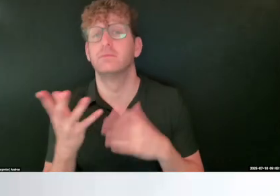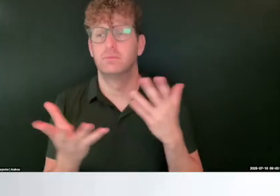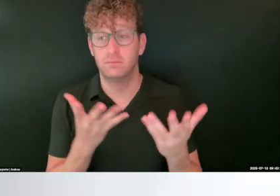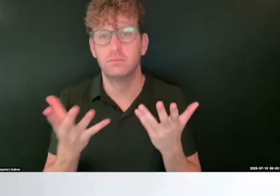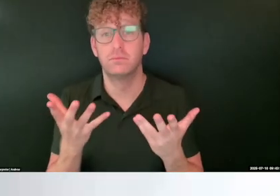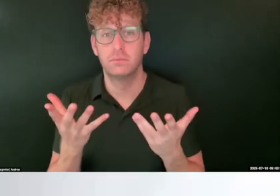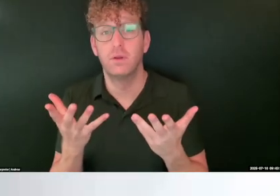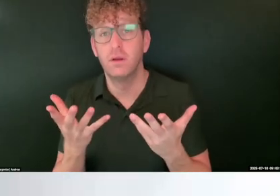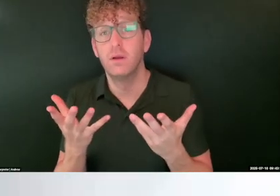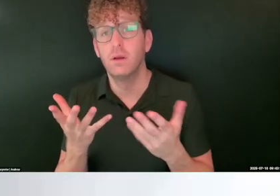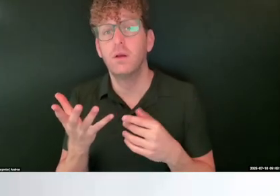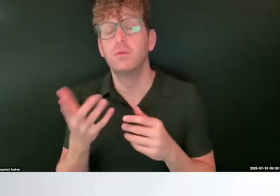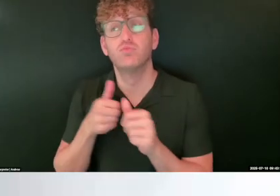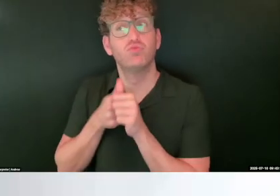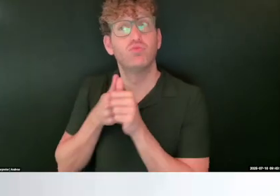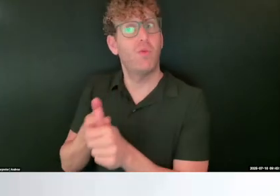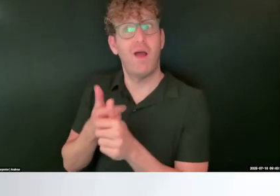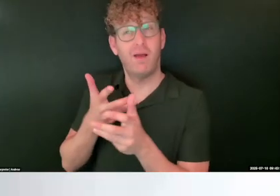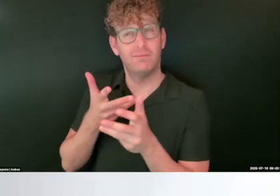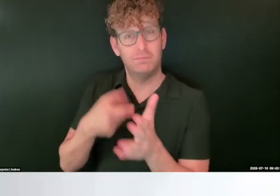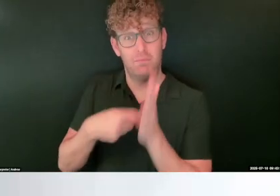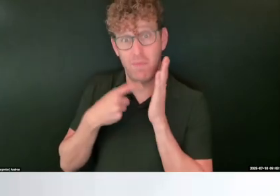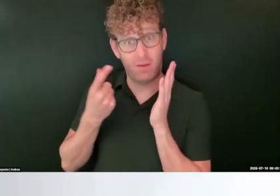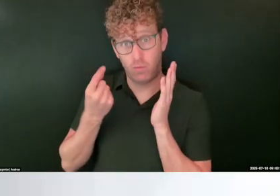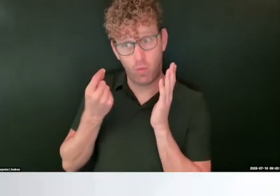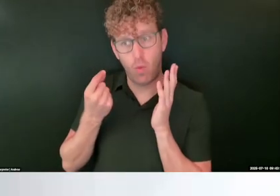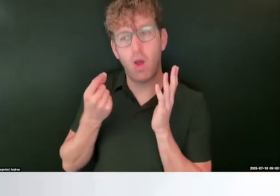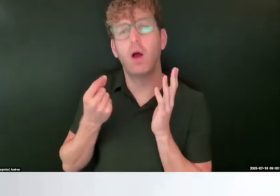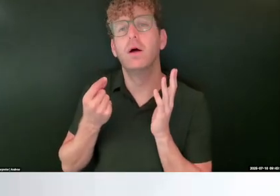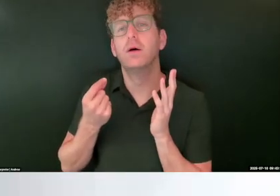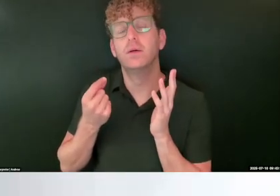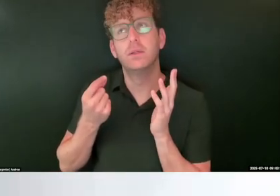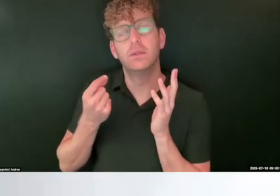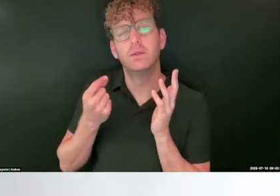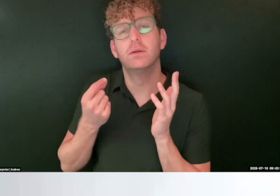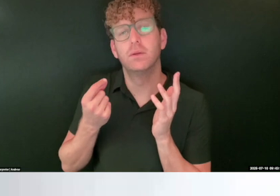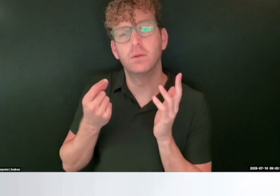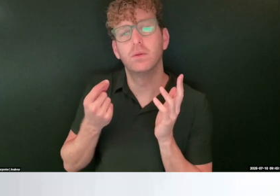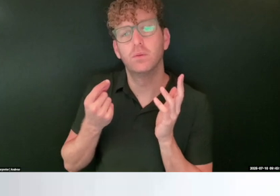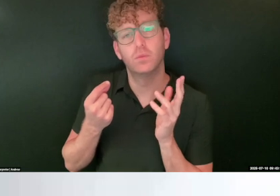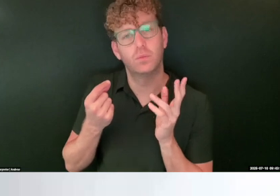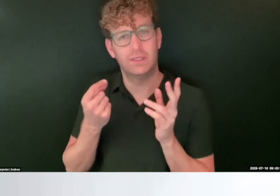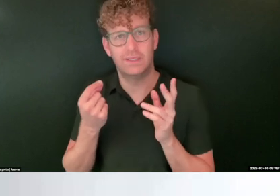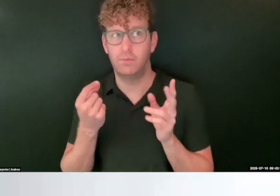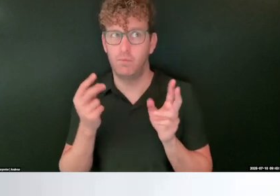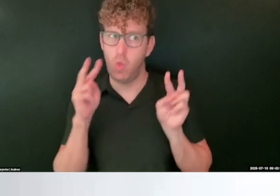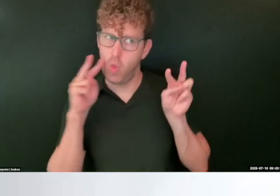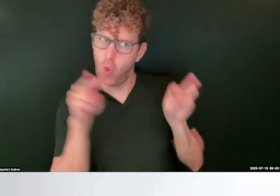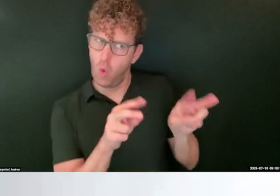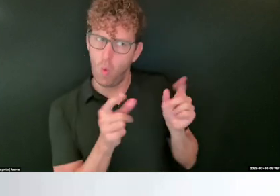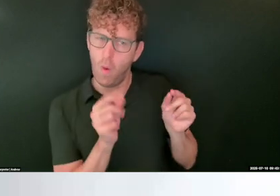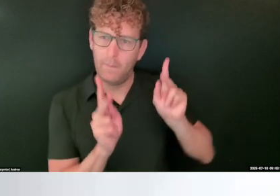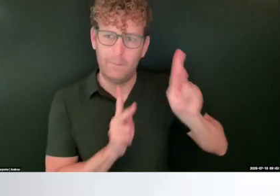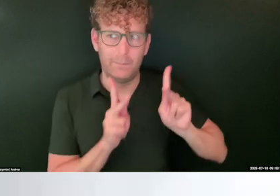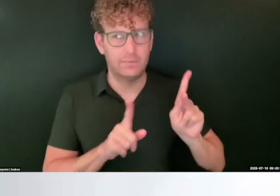it's one of the things that we are tracking is demand. We are also ensuring that folks who really need it the most